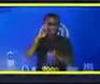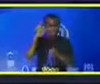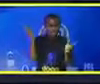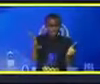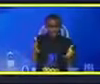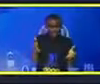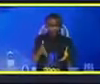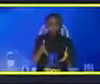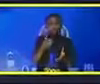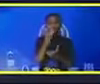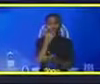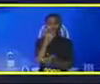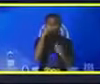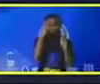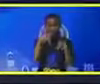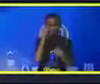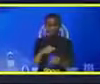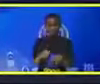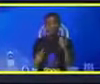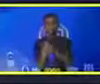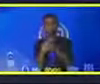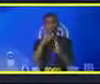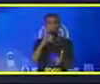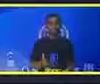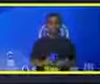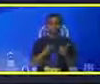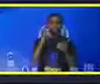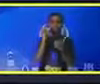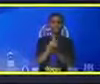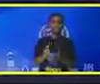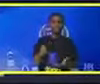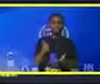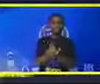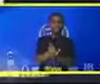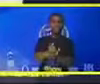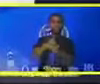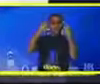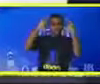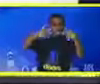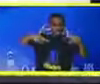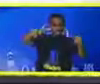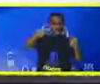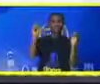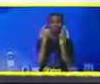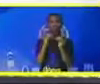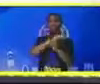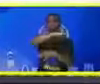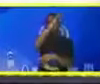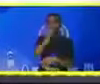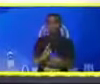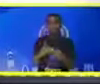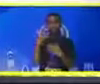say, God has mandated me to hold your hand as you serve, that you will never have to beg for bread,